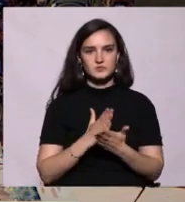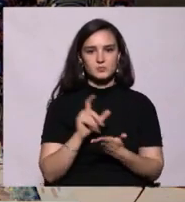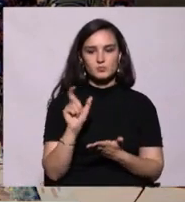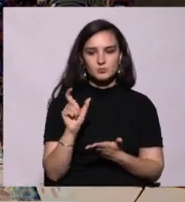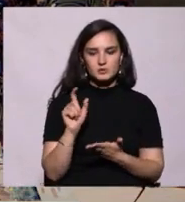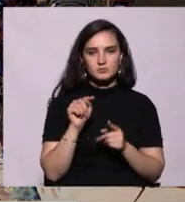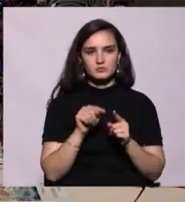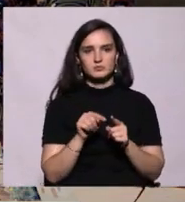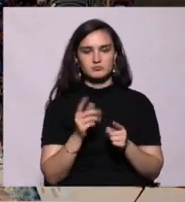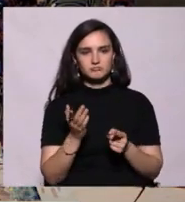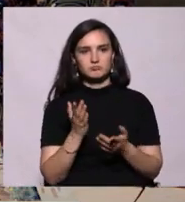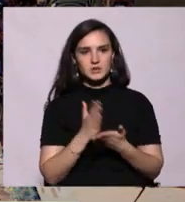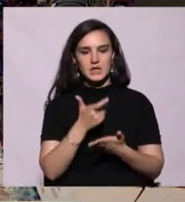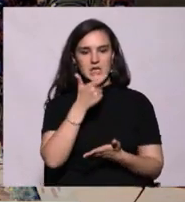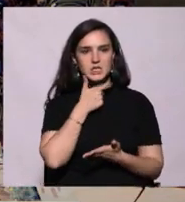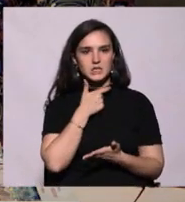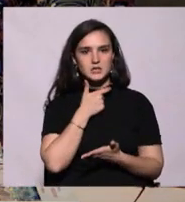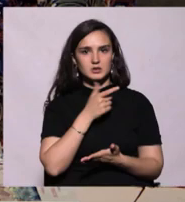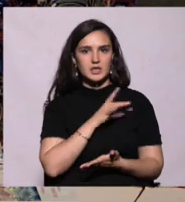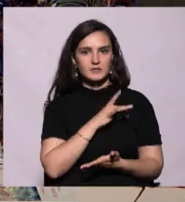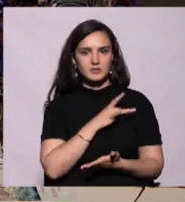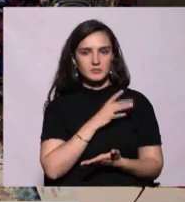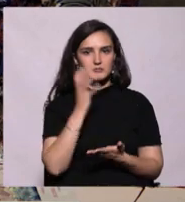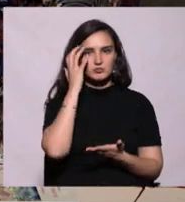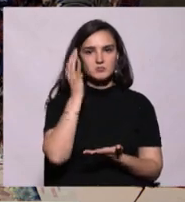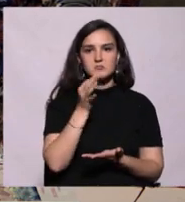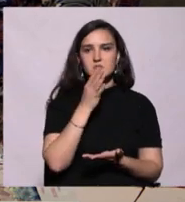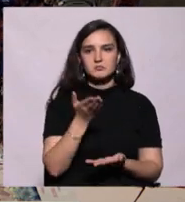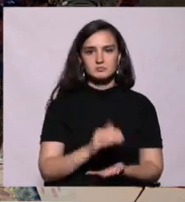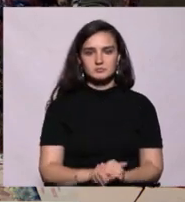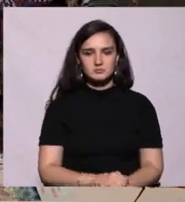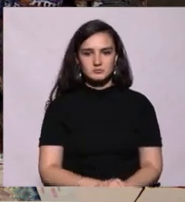to brown or classic black and white. What can I help you with?